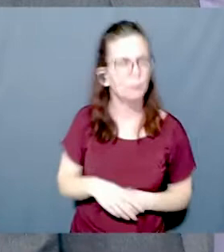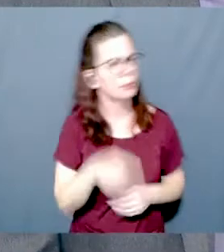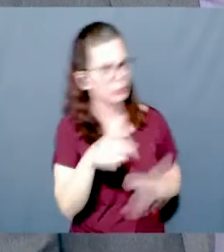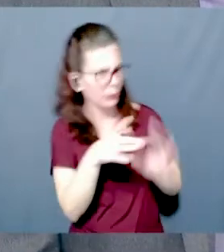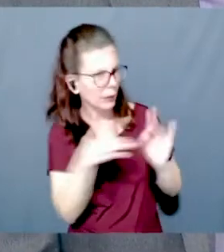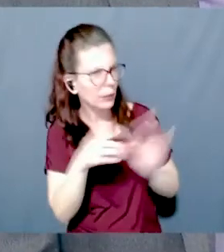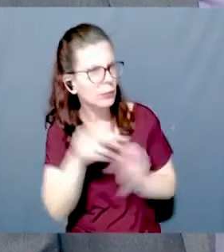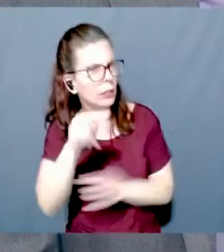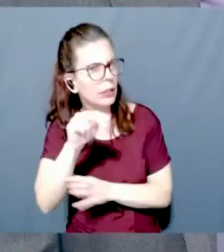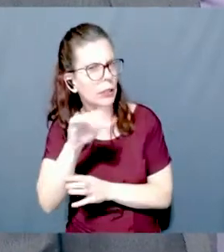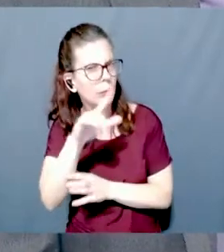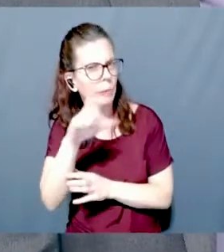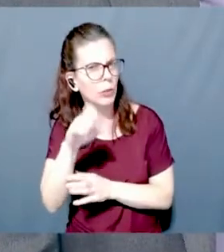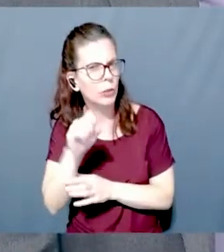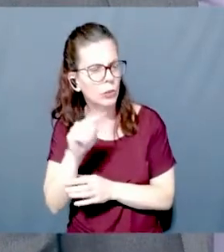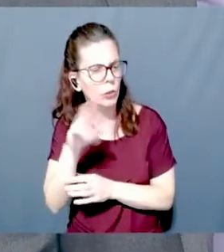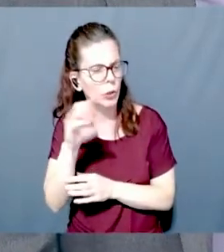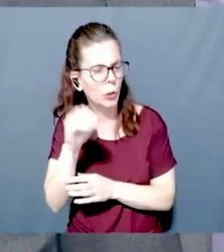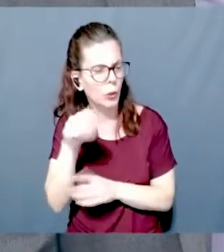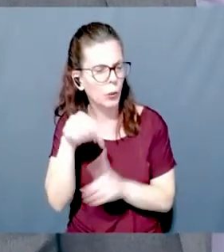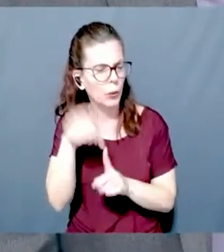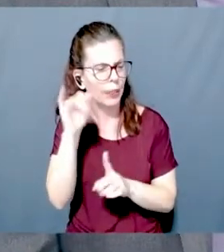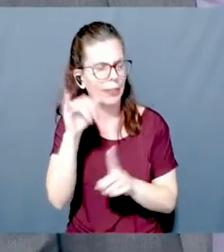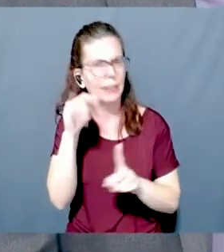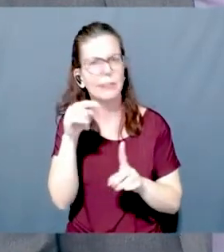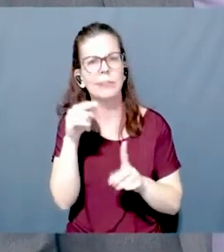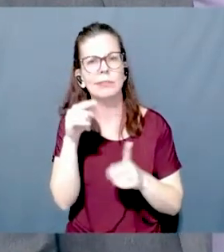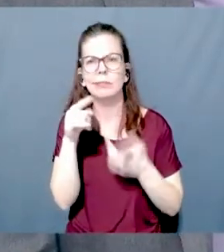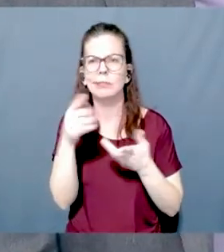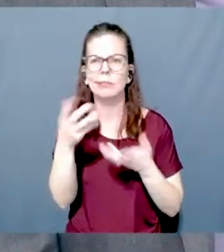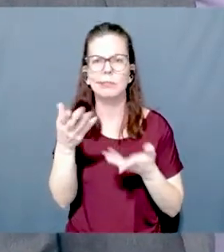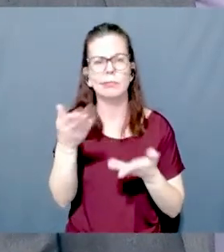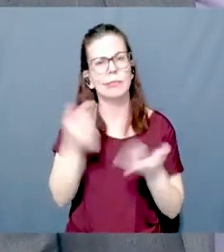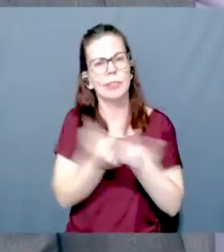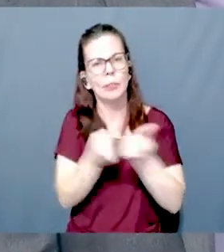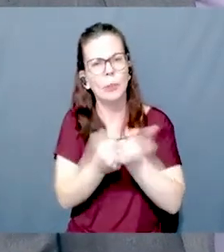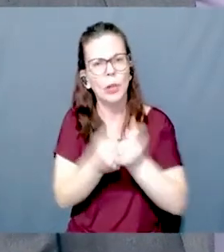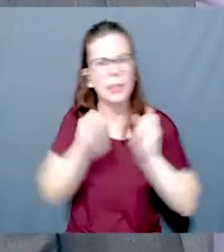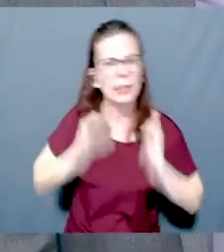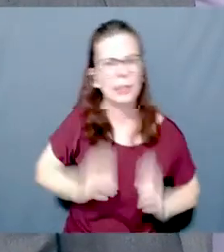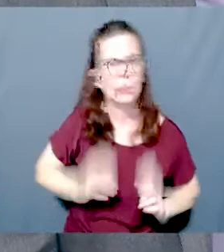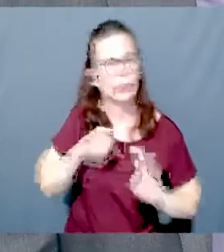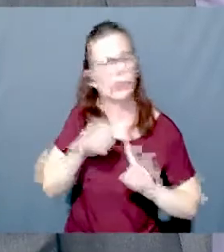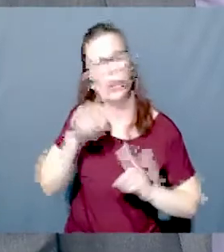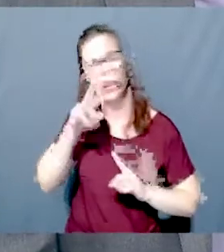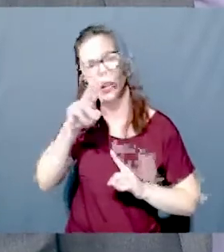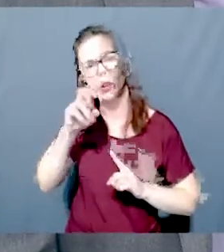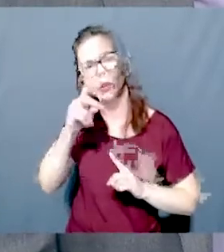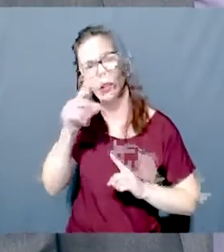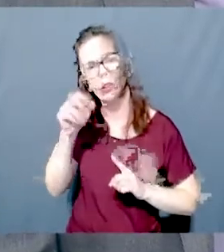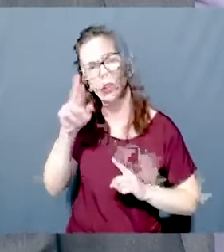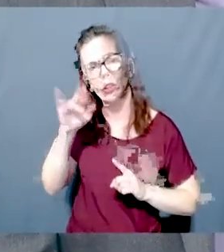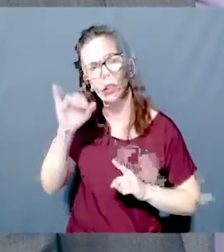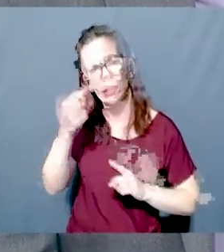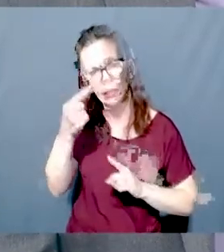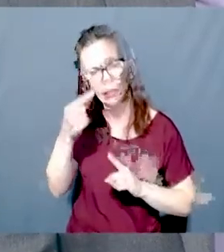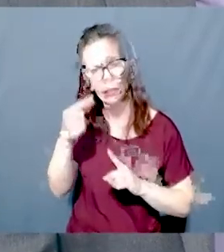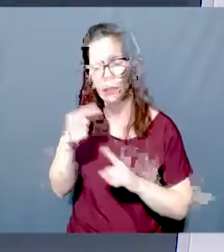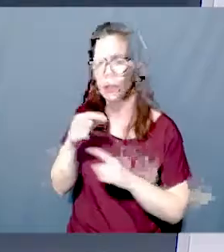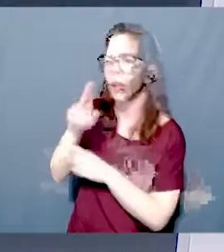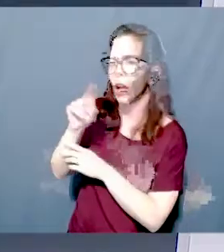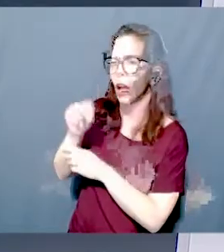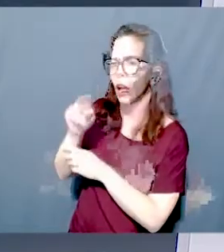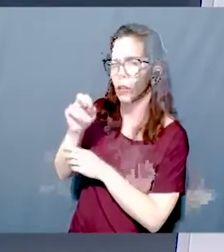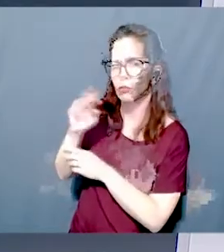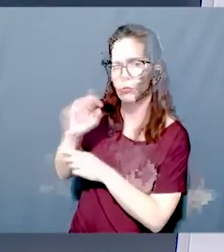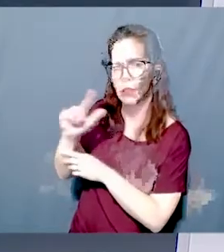of serving the customers that are more in kind of the rendering space. You mentioned Unreal Engine. How